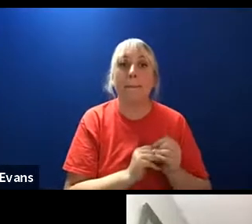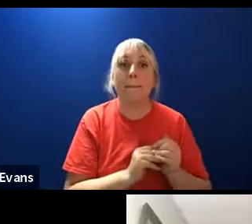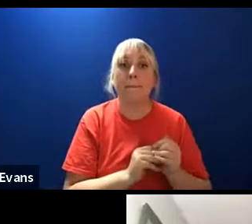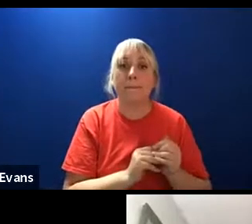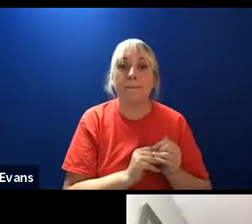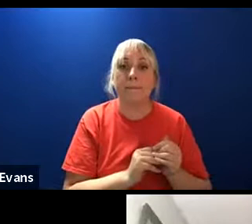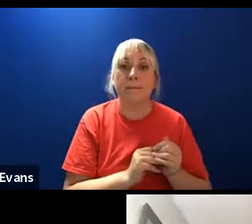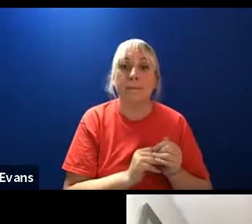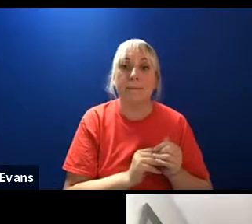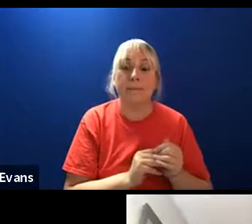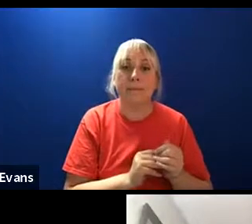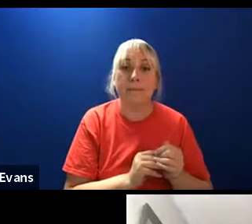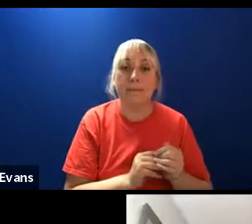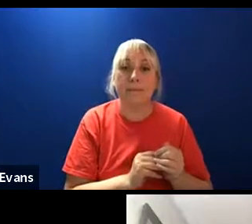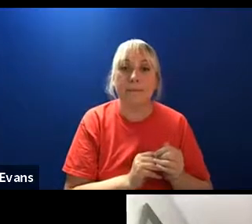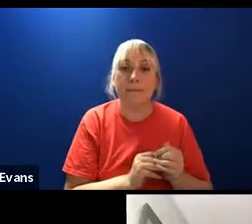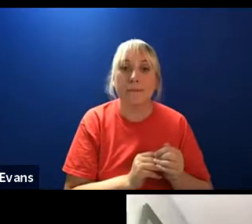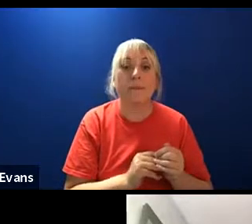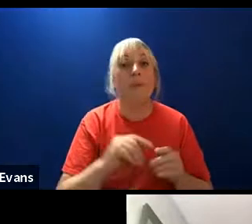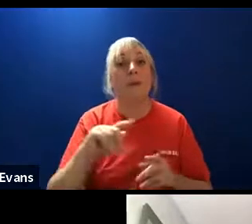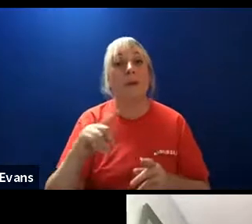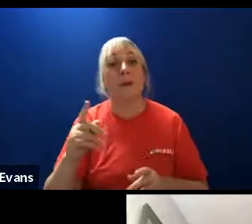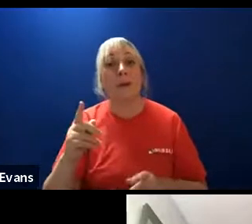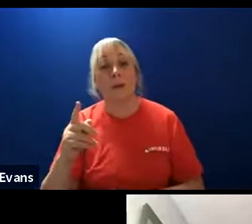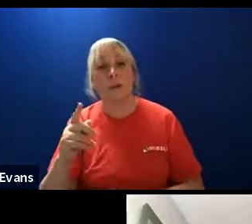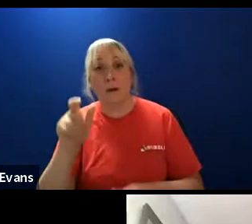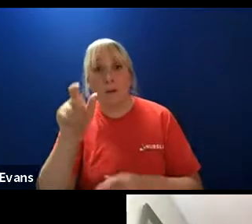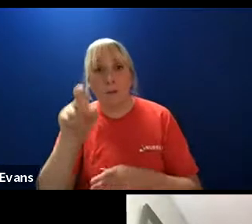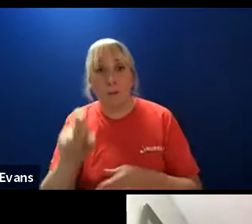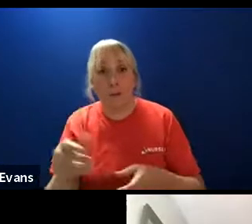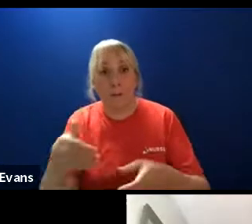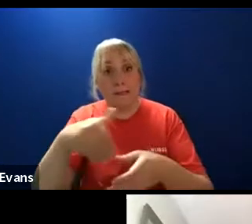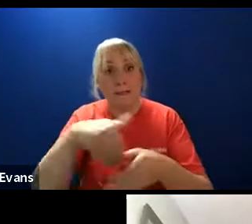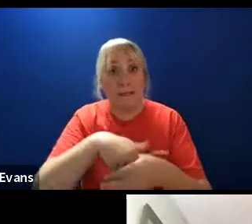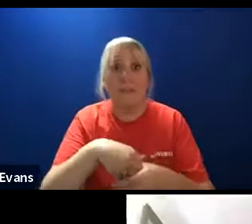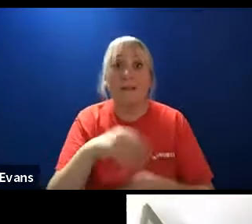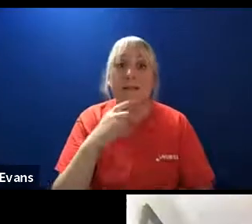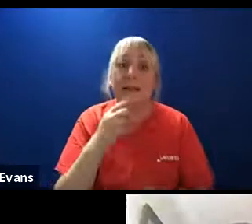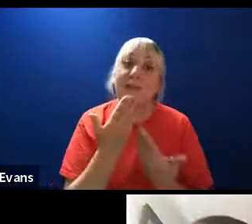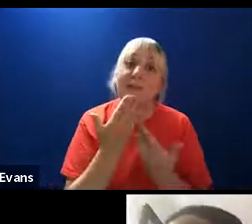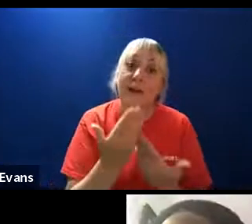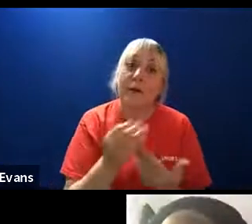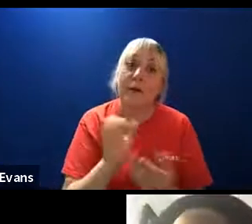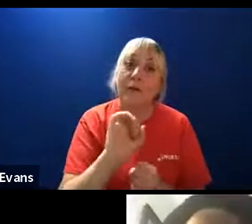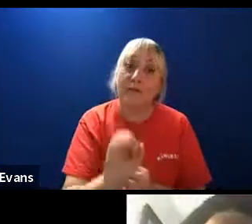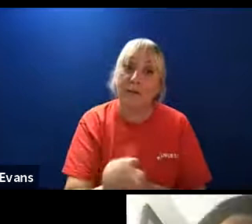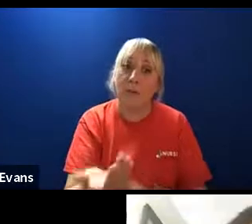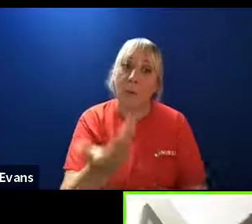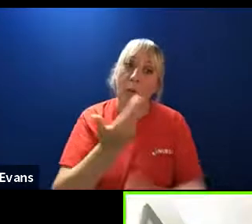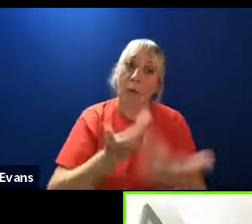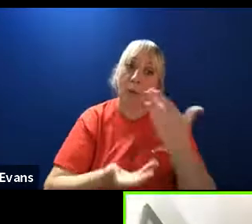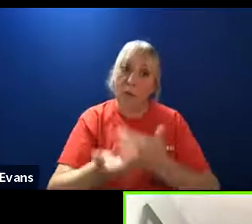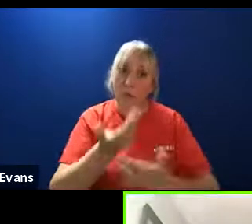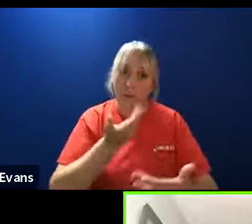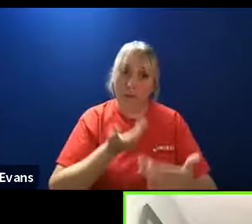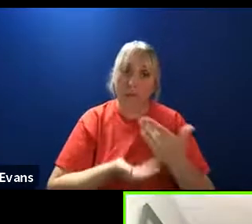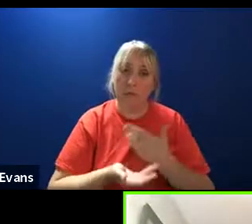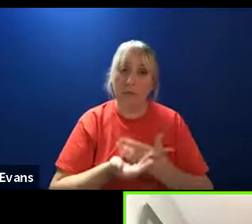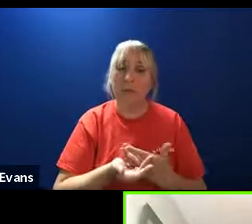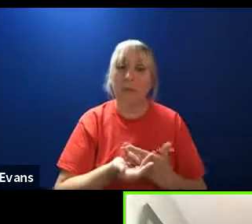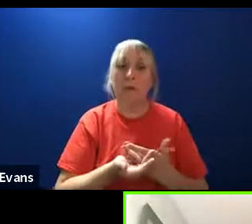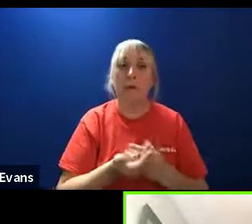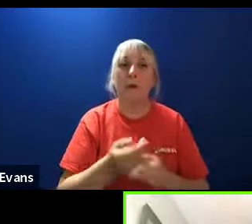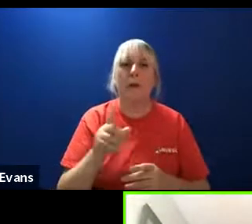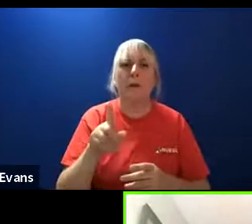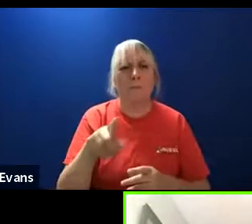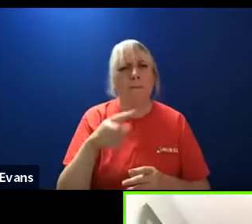our participants says, thank you very much for your thoughtful and critical insights. He's been wondering about, when you say the Cuban people know